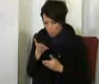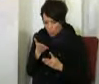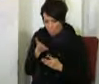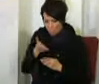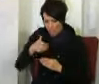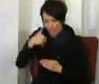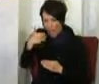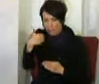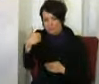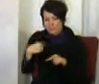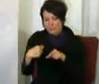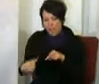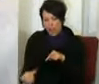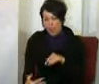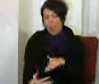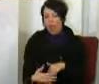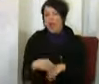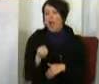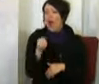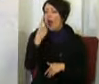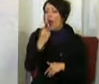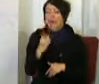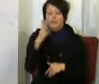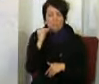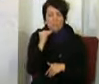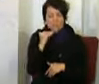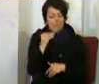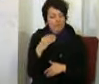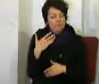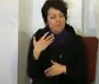side, making sure we get through okay.